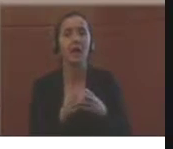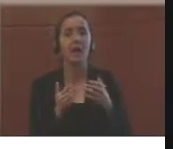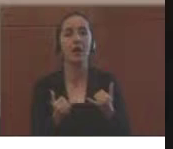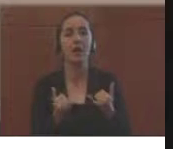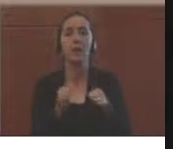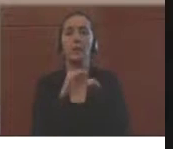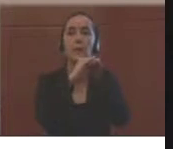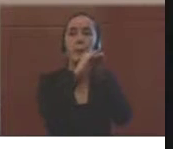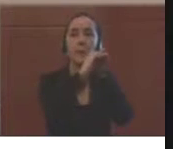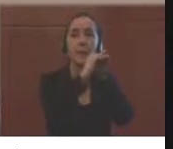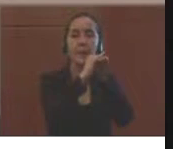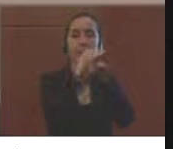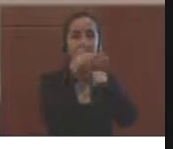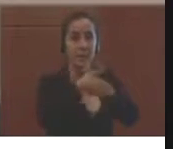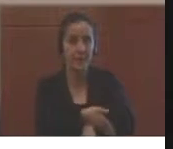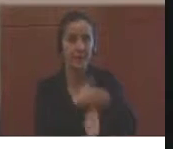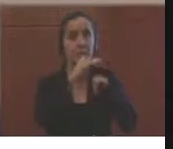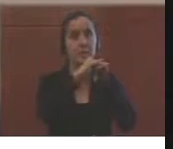distributed the communique,